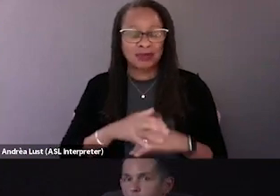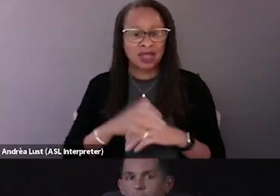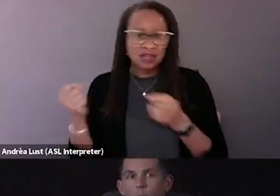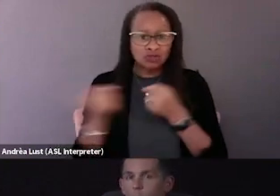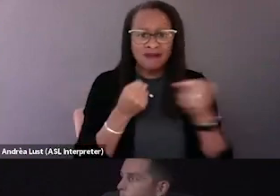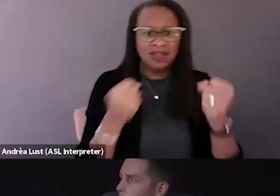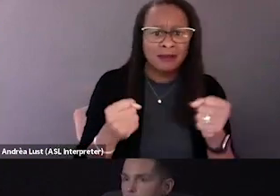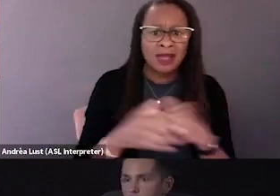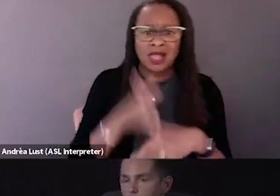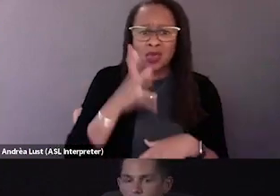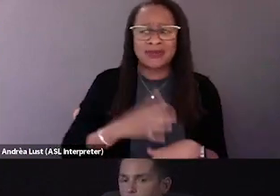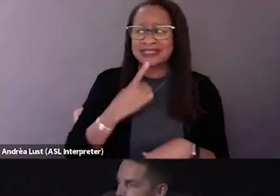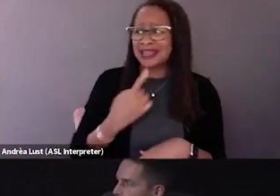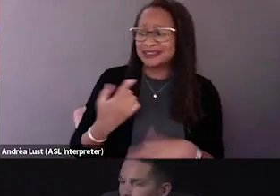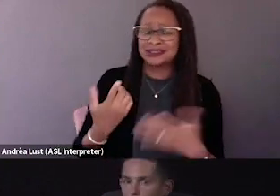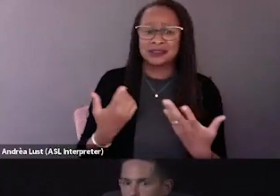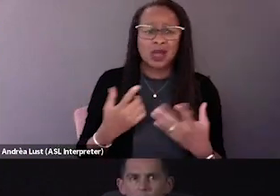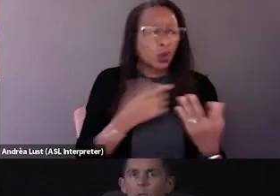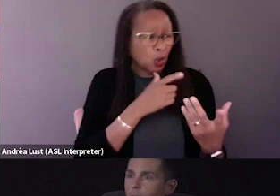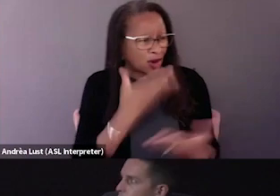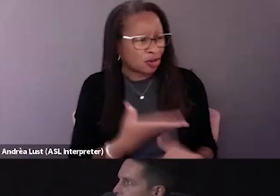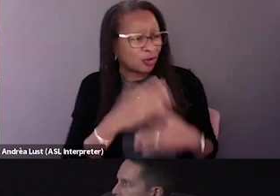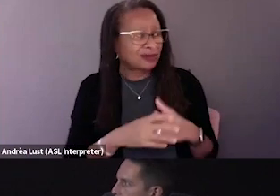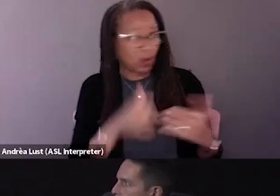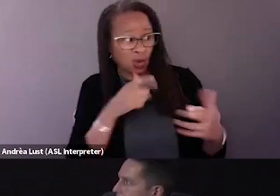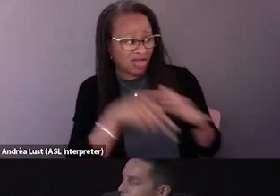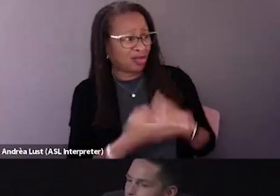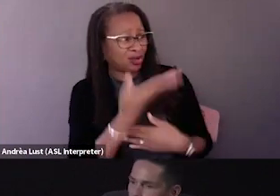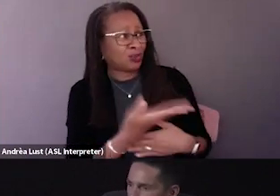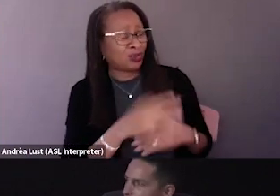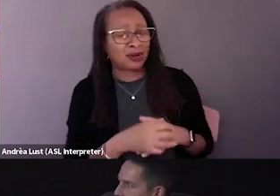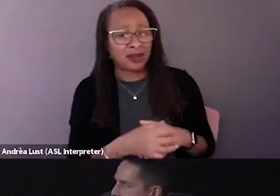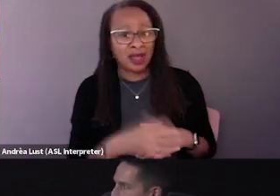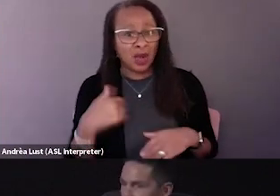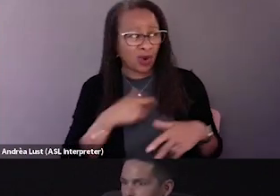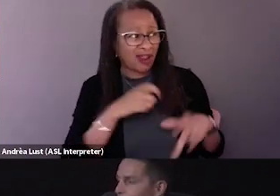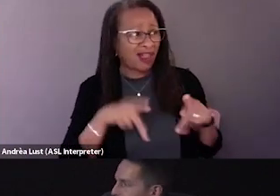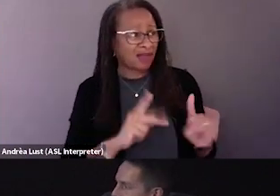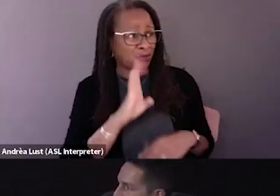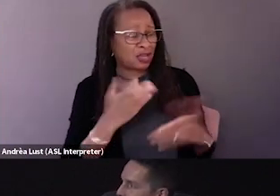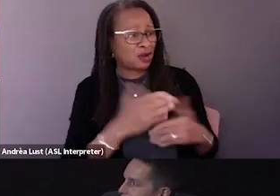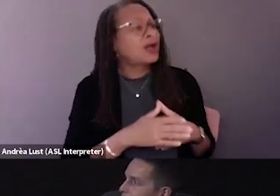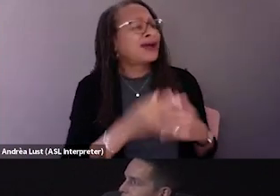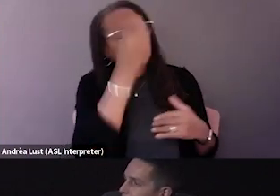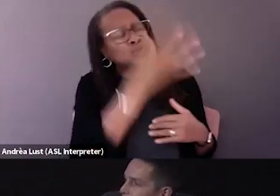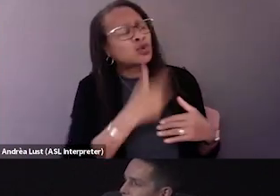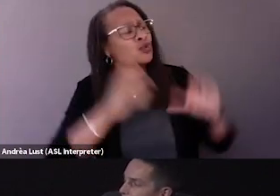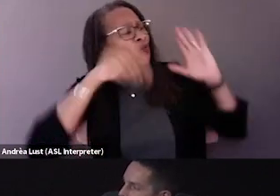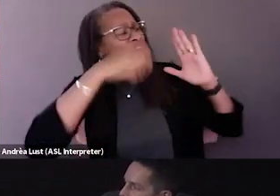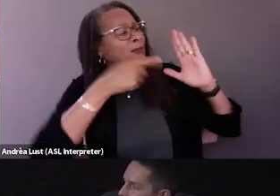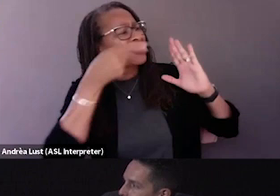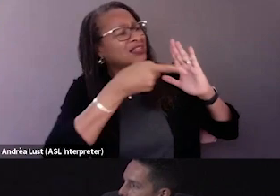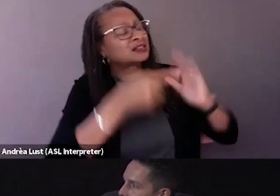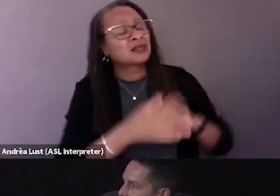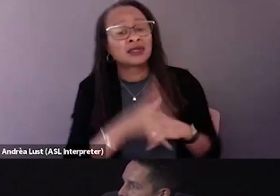the scene. In fact, the woman says, they ask, well, who are you? So who the hell are you, right? We're allowed to be here. By the way, you're on camera. I mean,